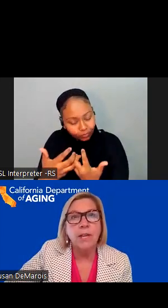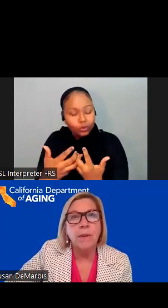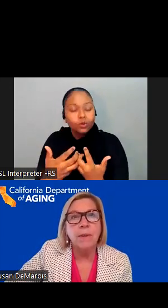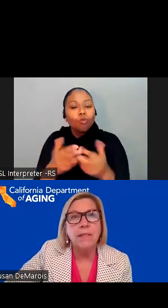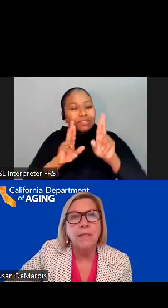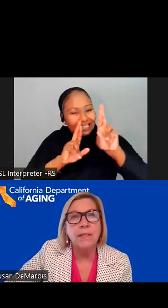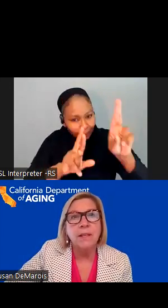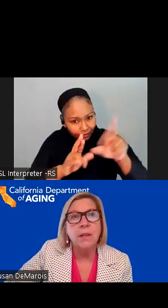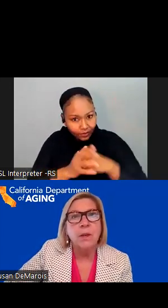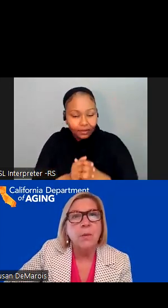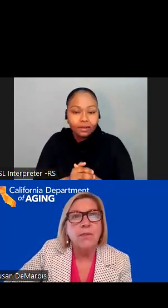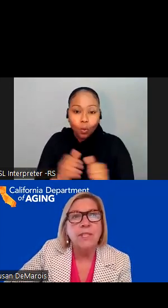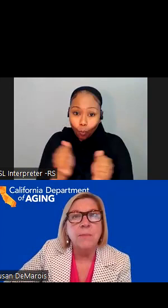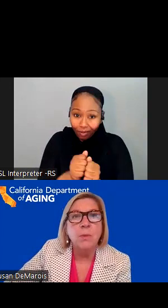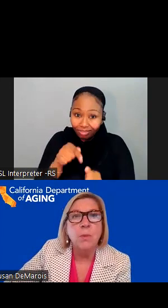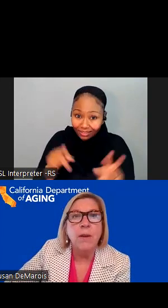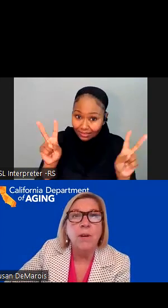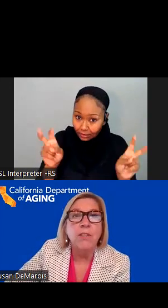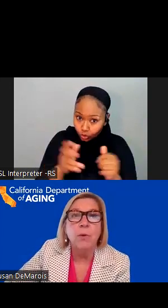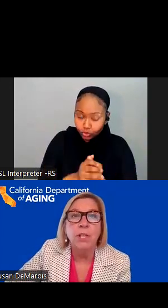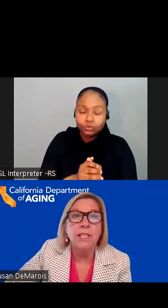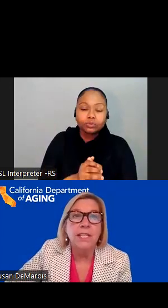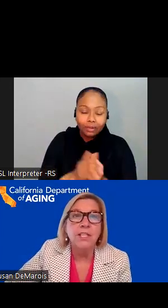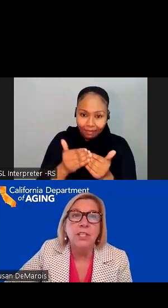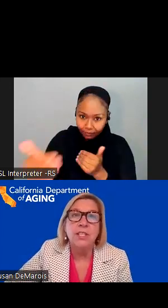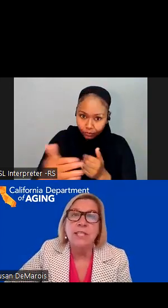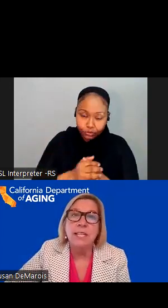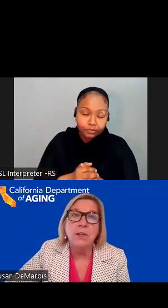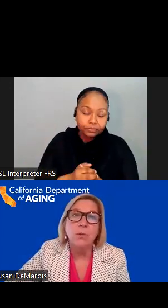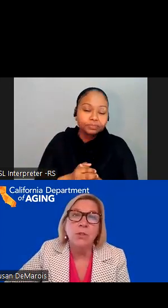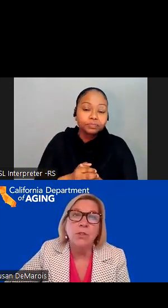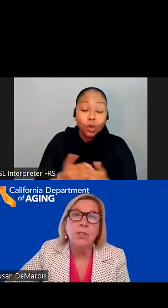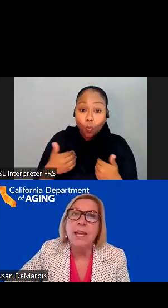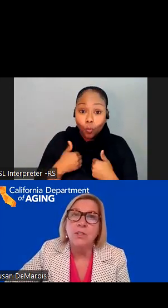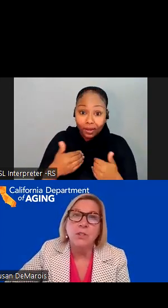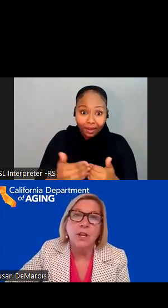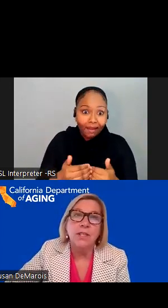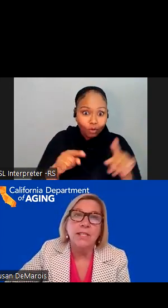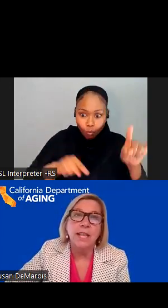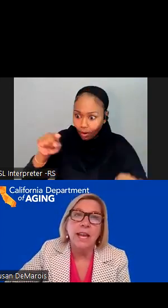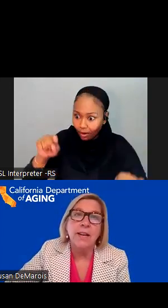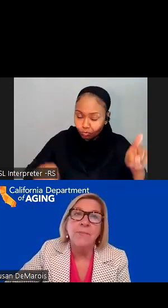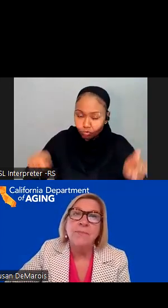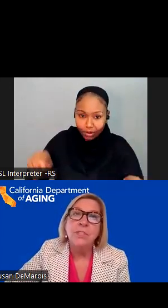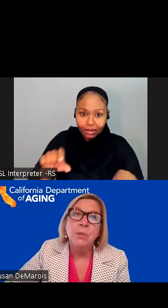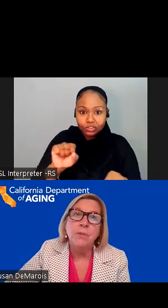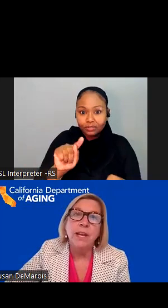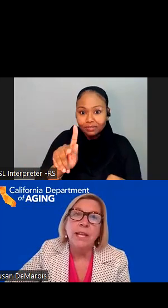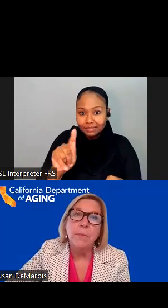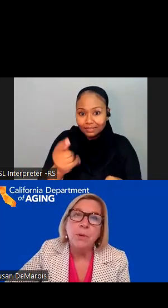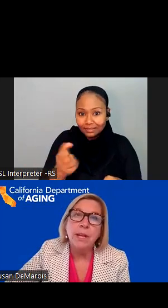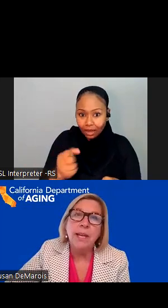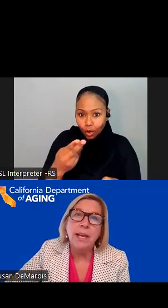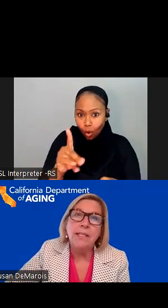over the coming months. We've assembled a wide range of organizations and stakeholders, as you saw on the slide, to